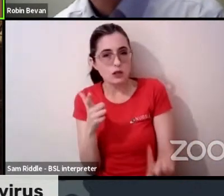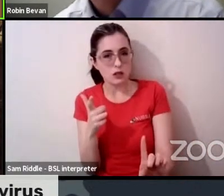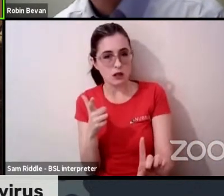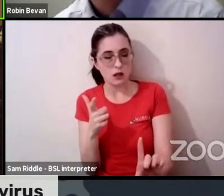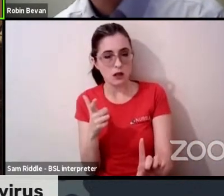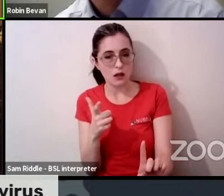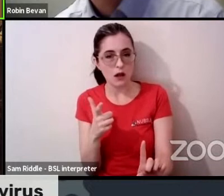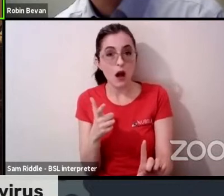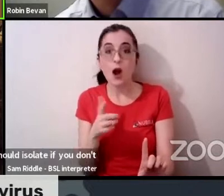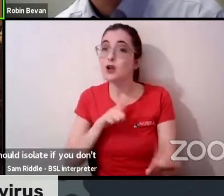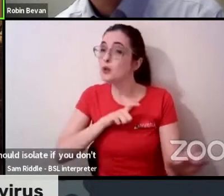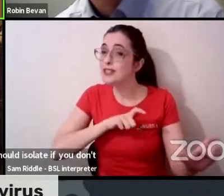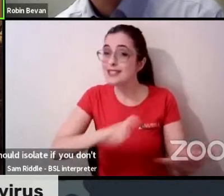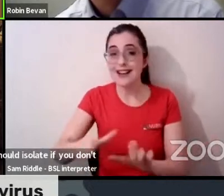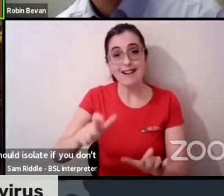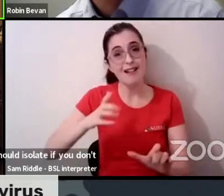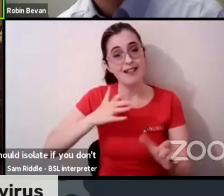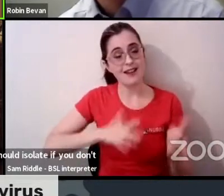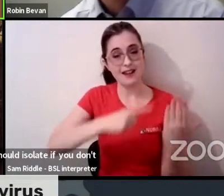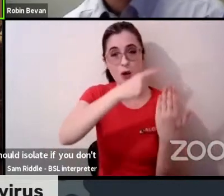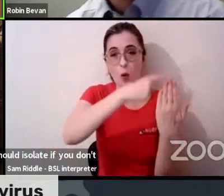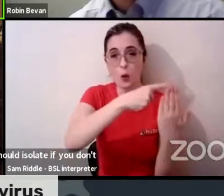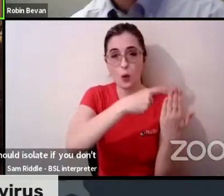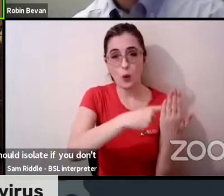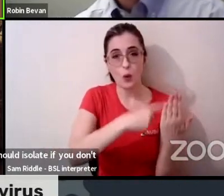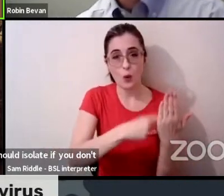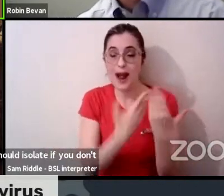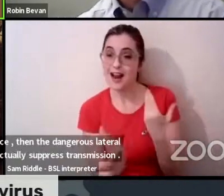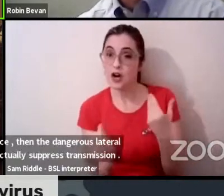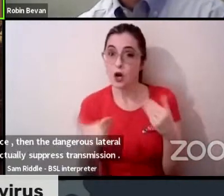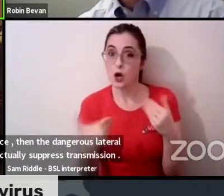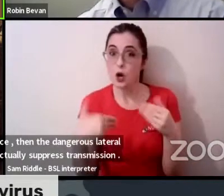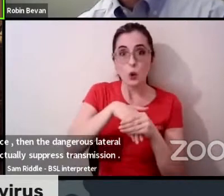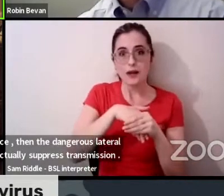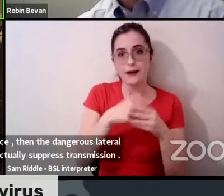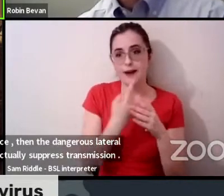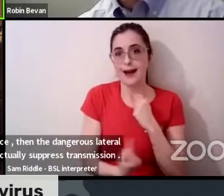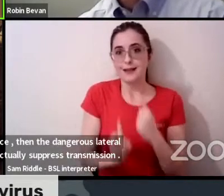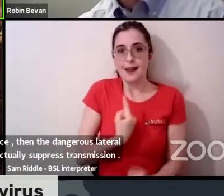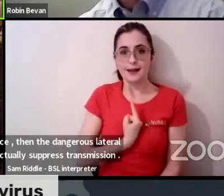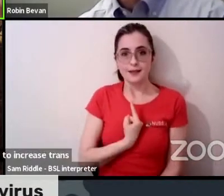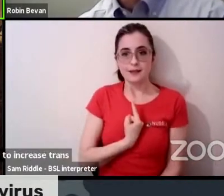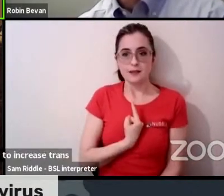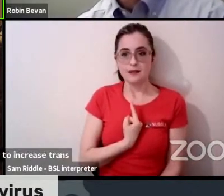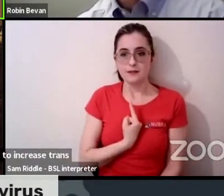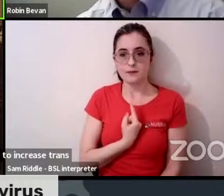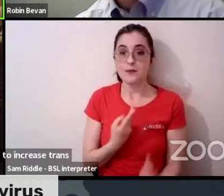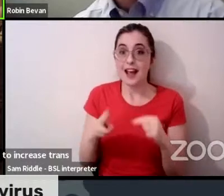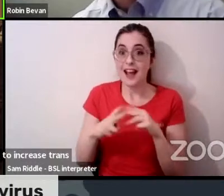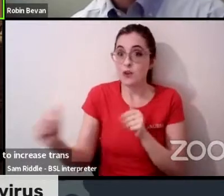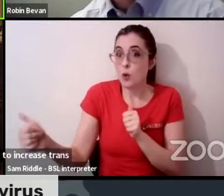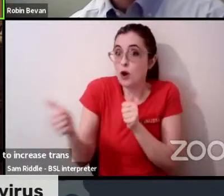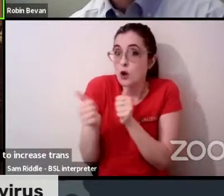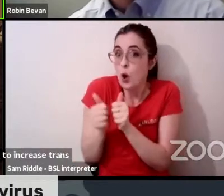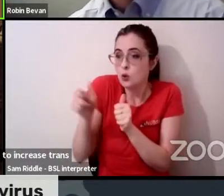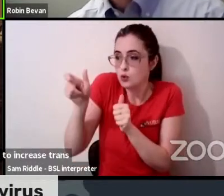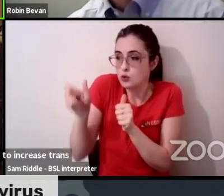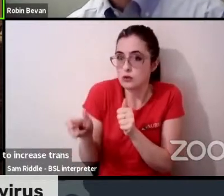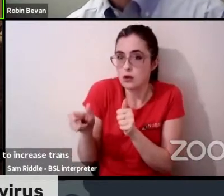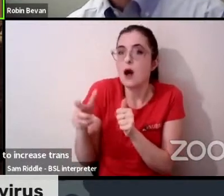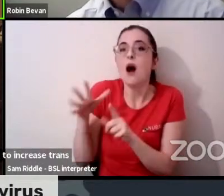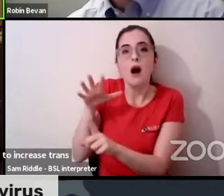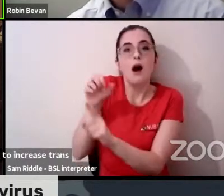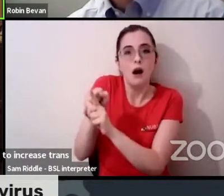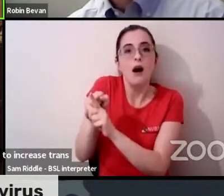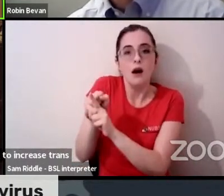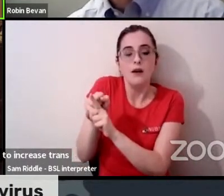for all the other mitigations, including isolation. If you are in close contact with someone